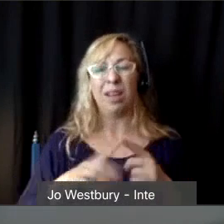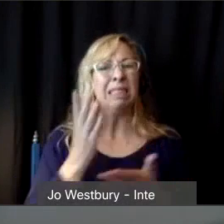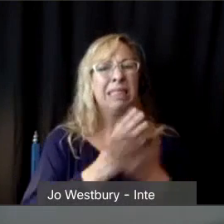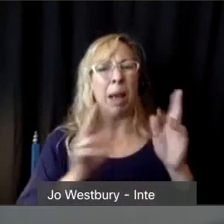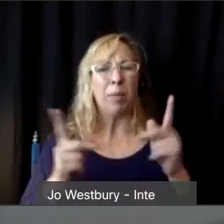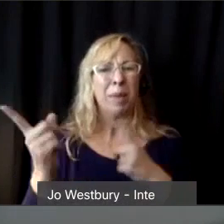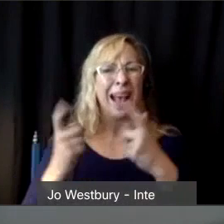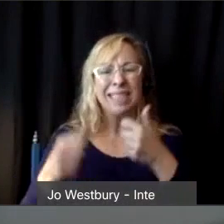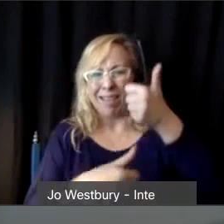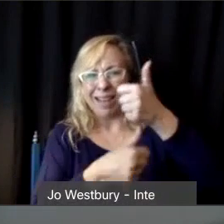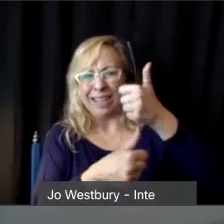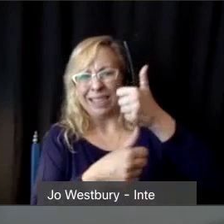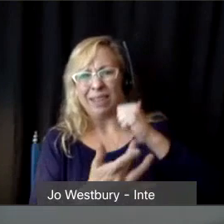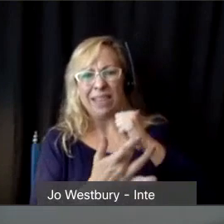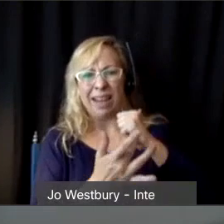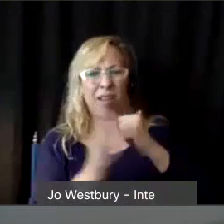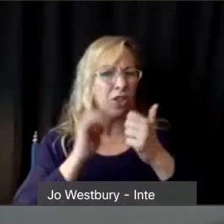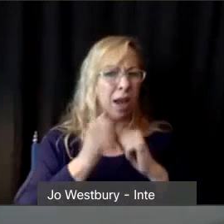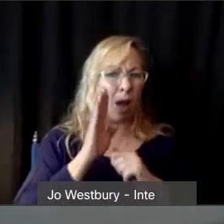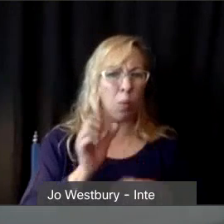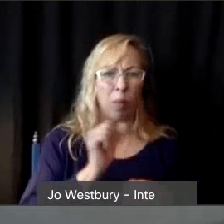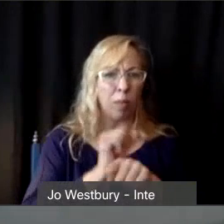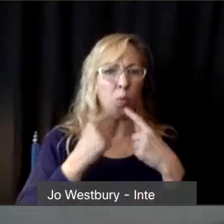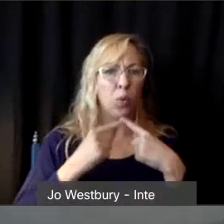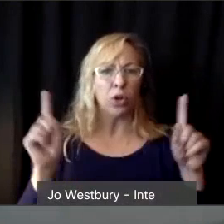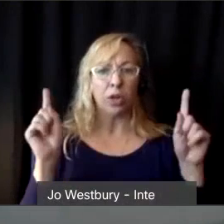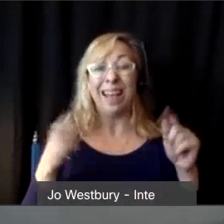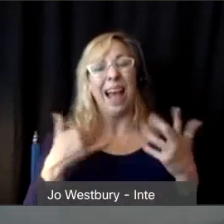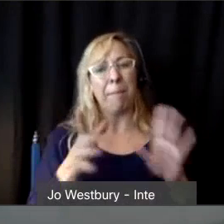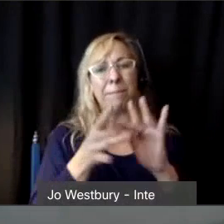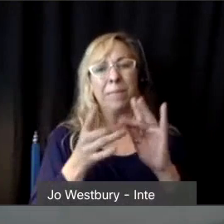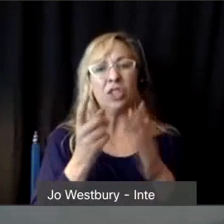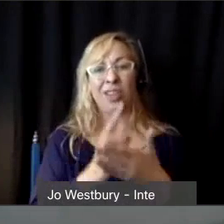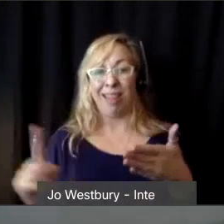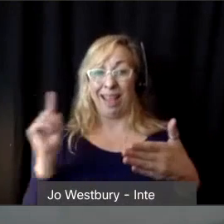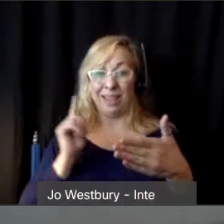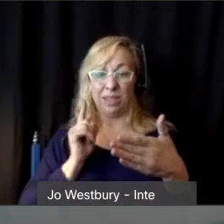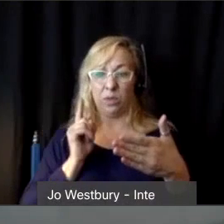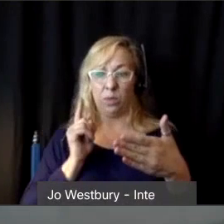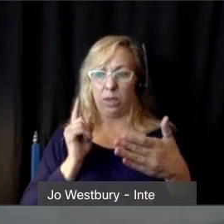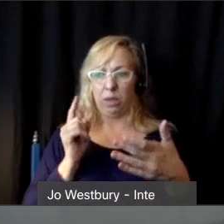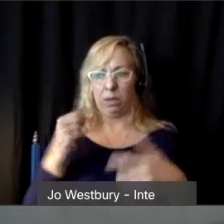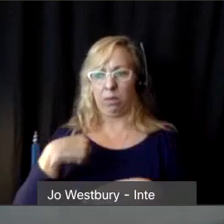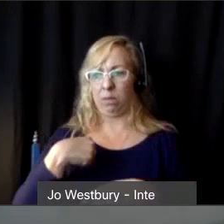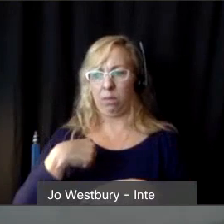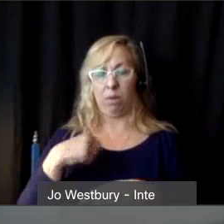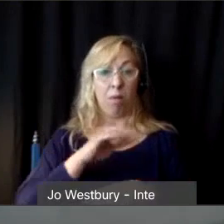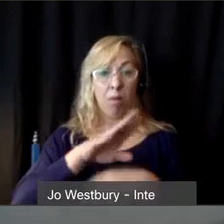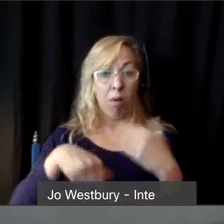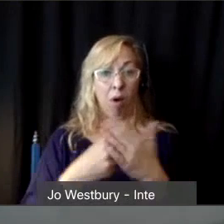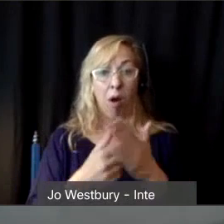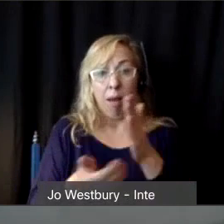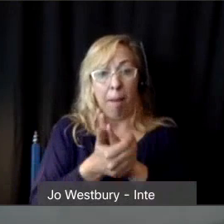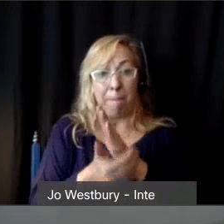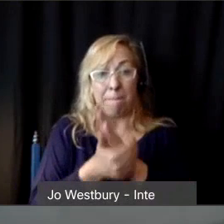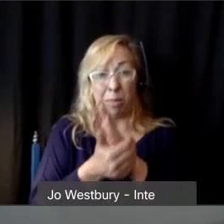technology and how that's going to work. I mentioned last week that we did not get all of the amendments that